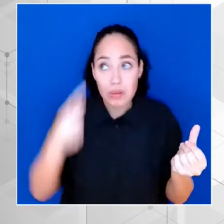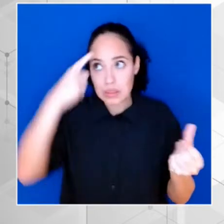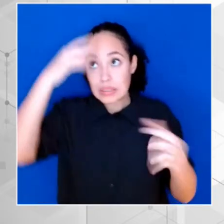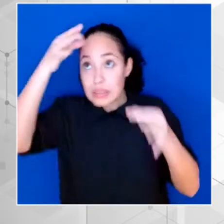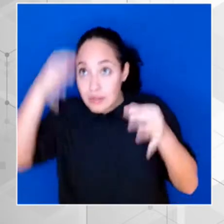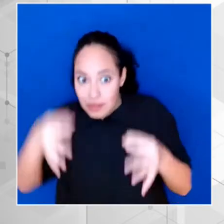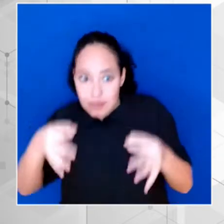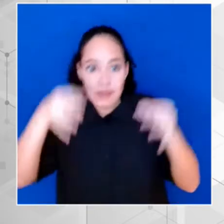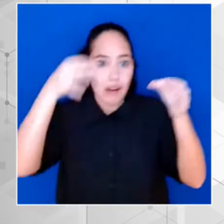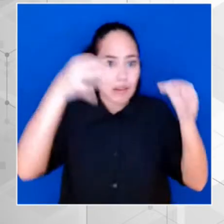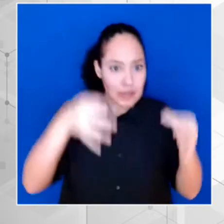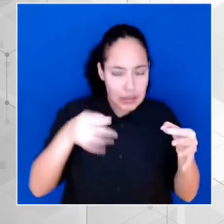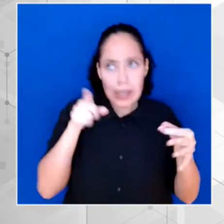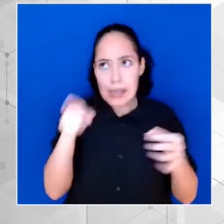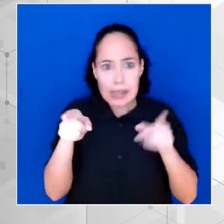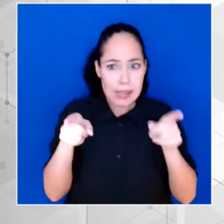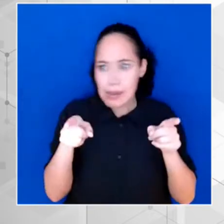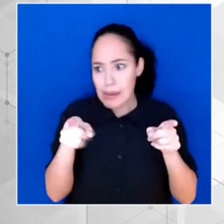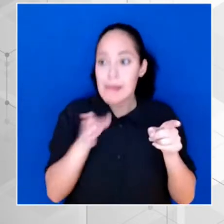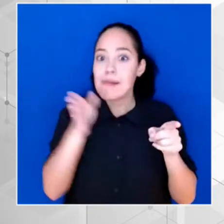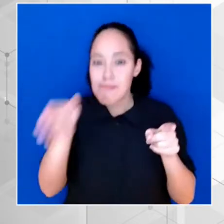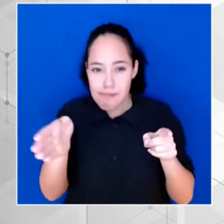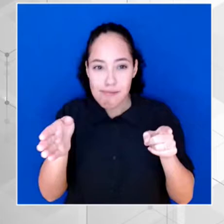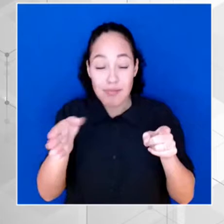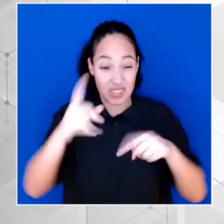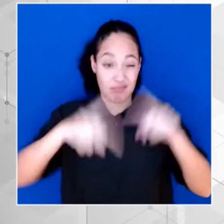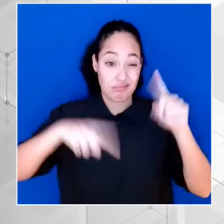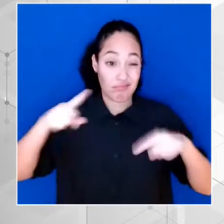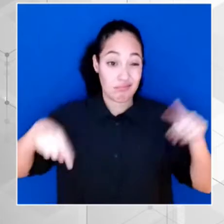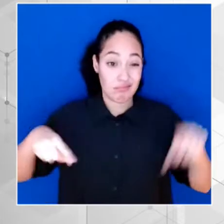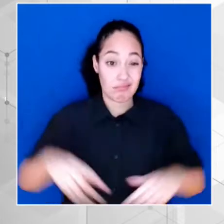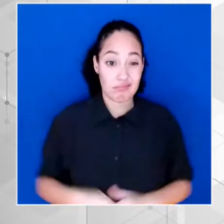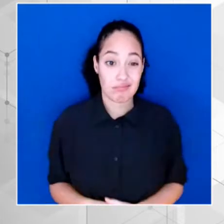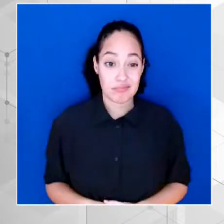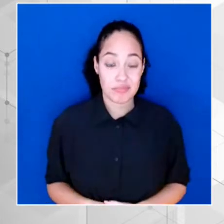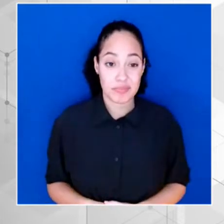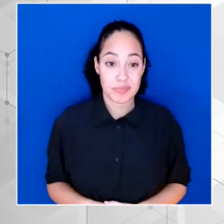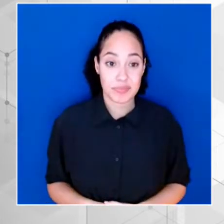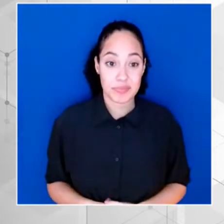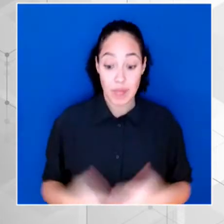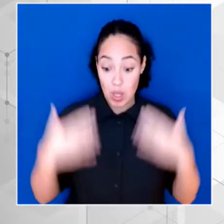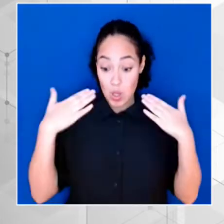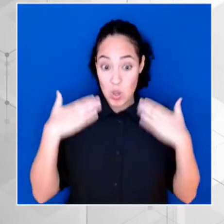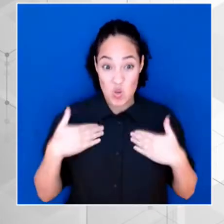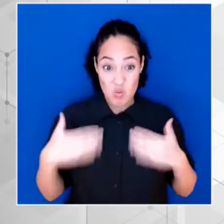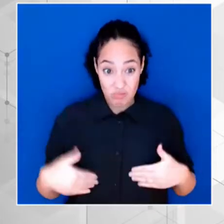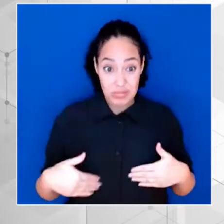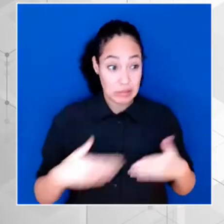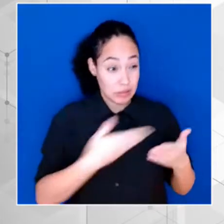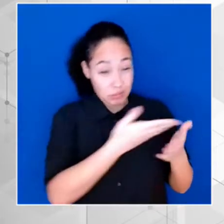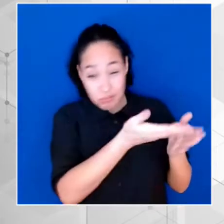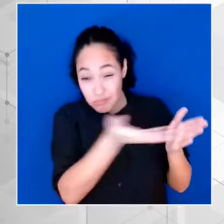A key thing to consider with humans in general is our executive functions.